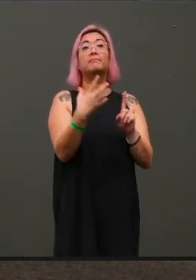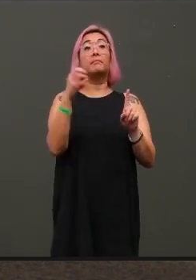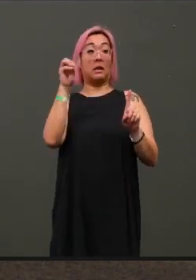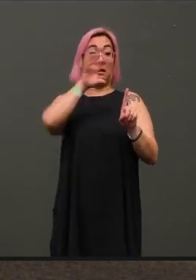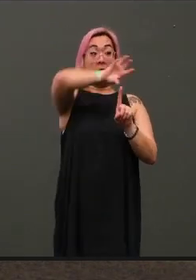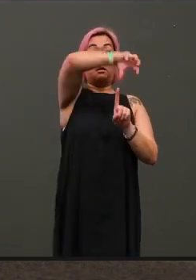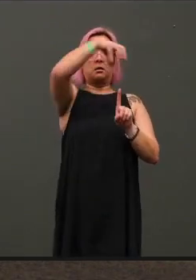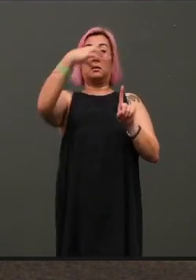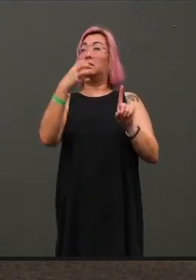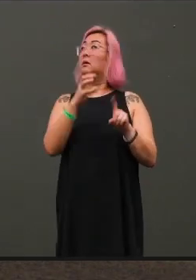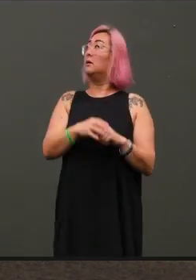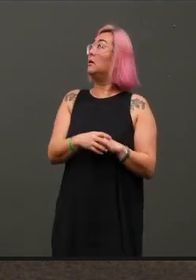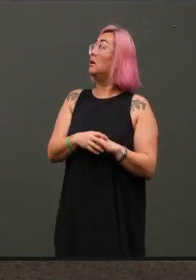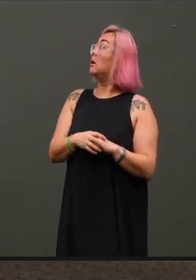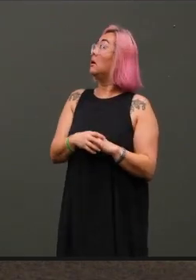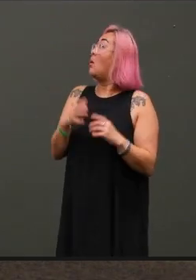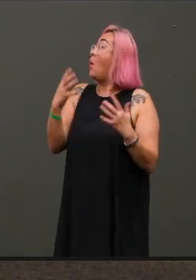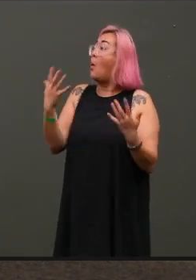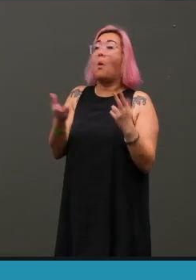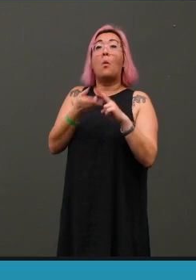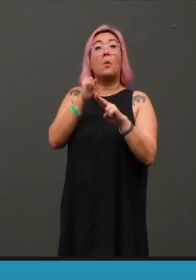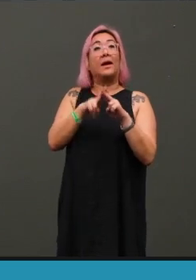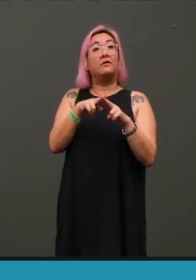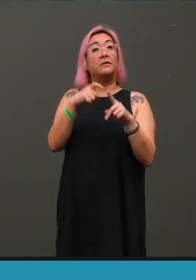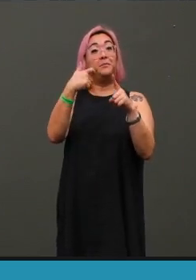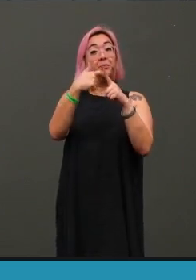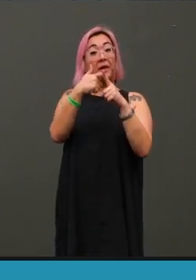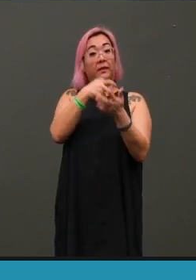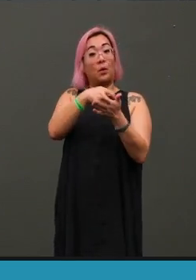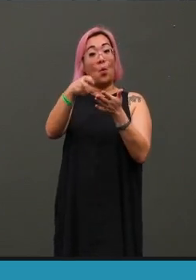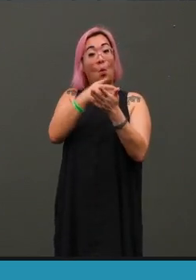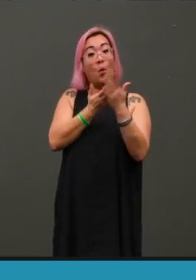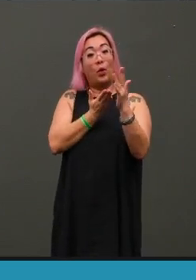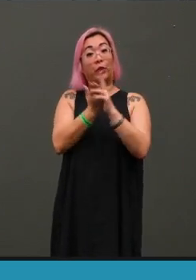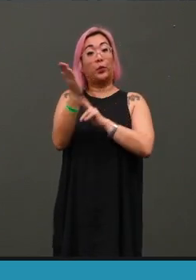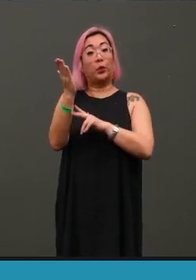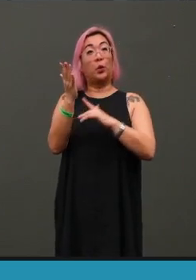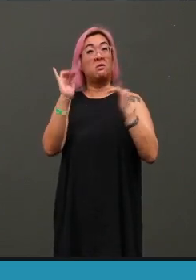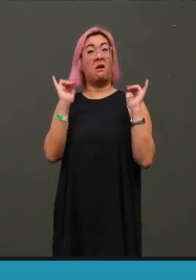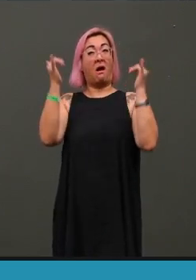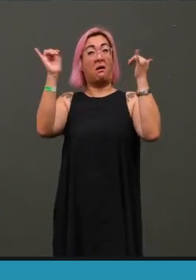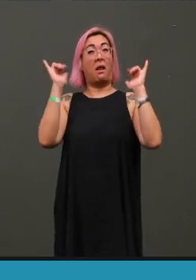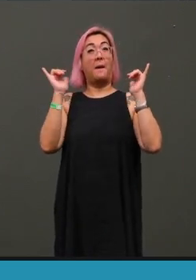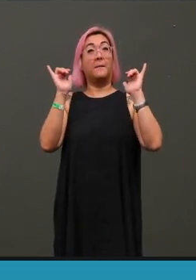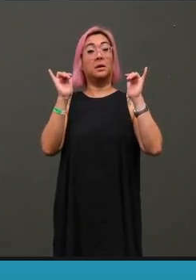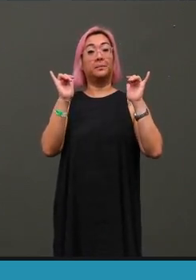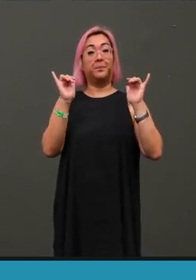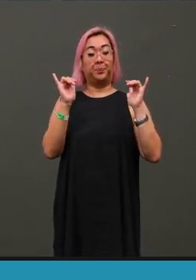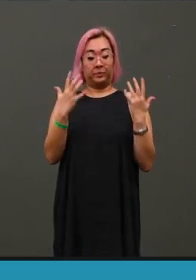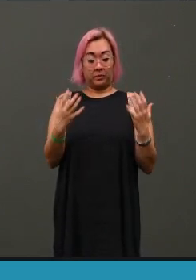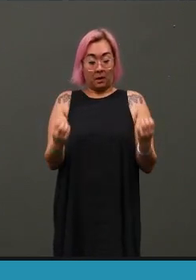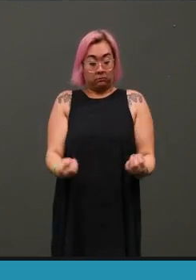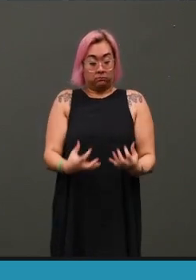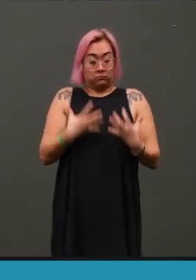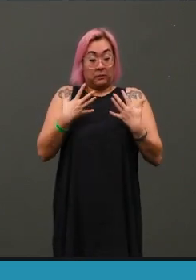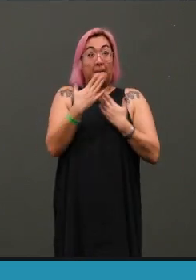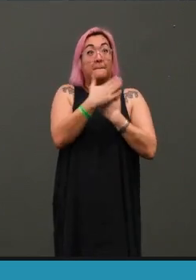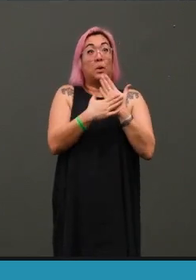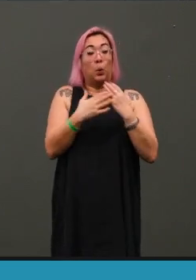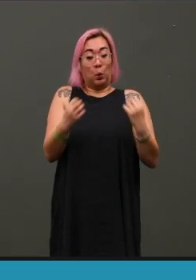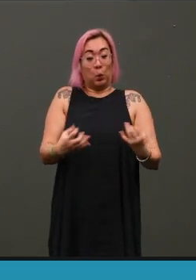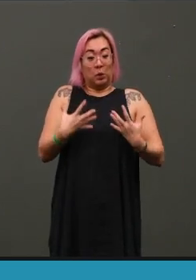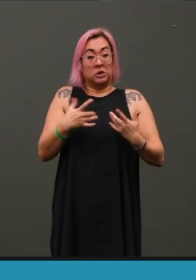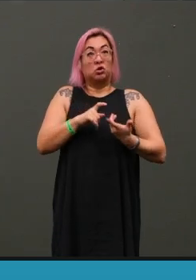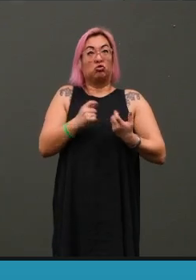in a club. The light on Kathy's head is dynamic, but the blue light beams themselves are hand-drawn. And as you can see, you can